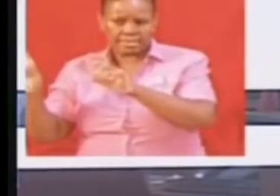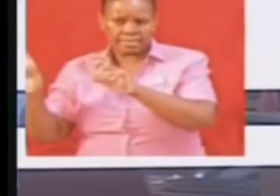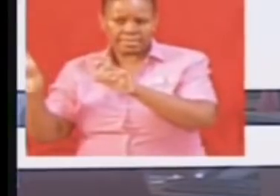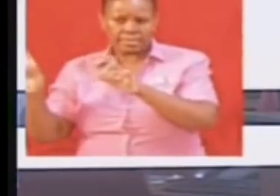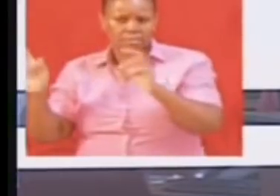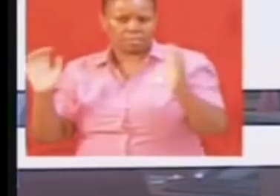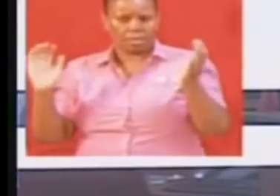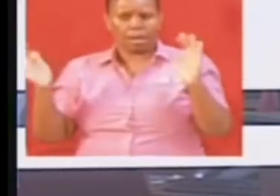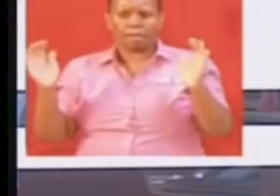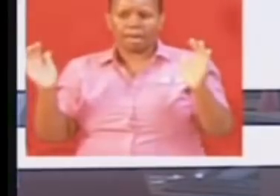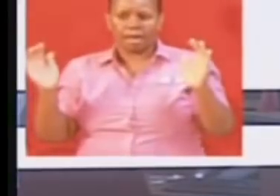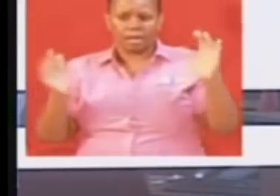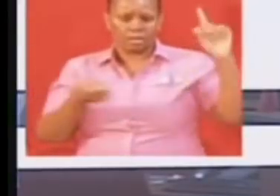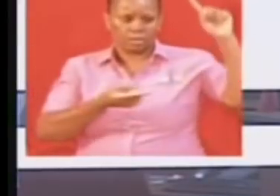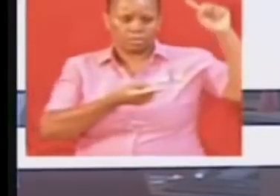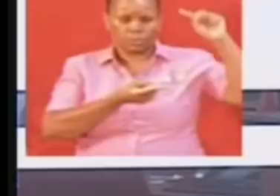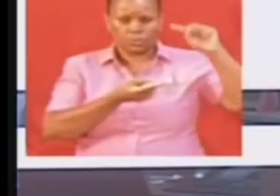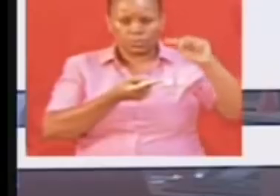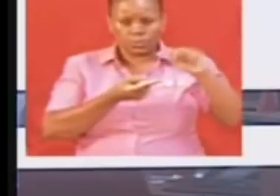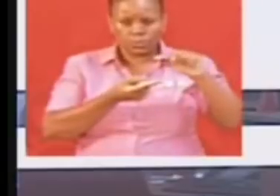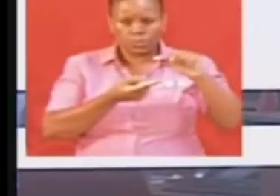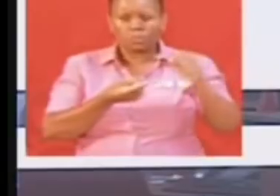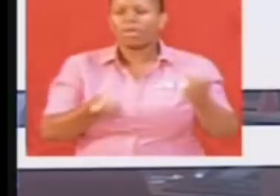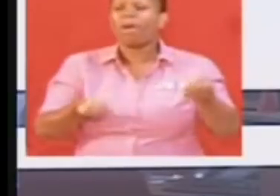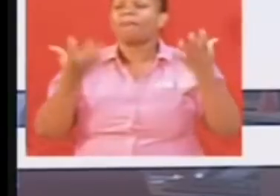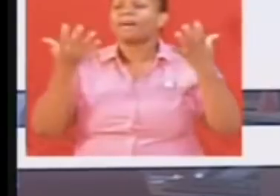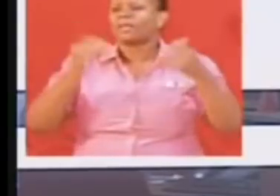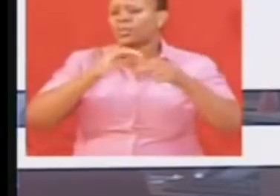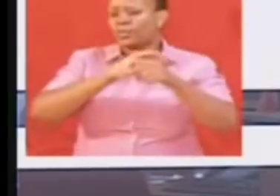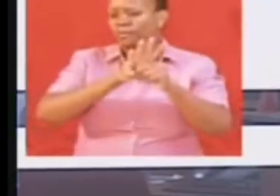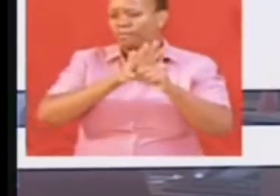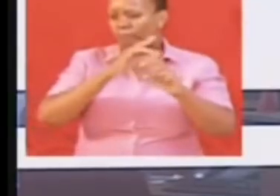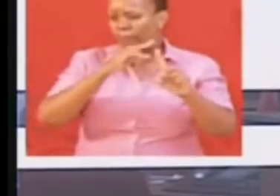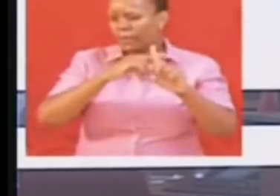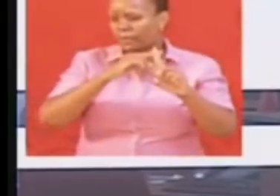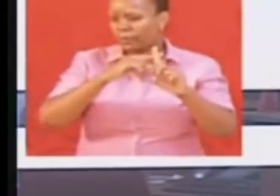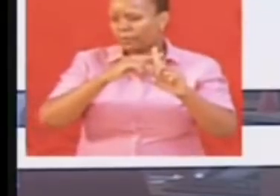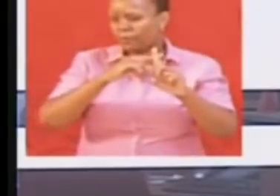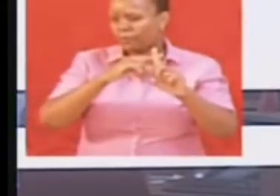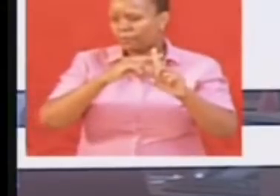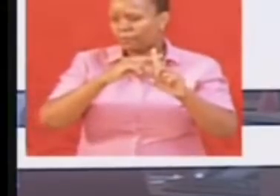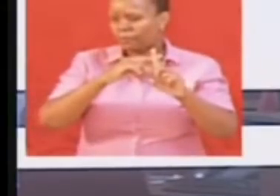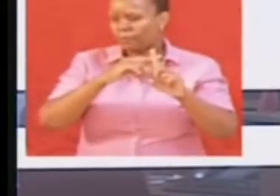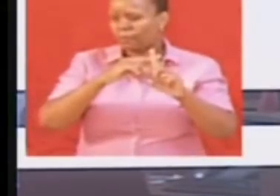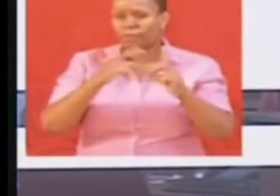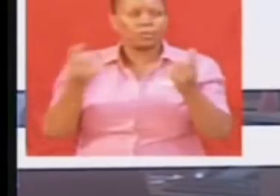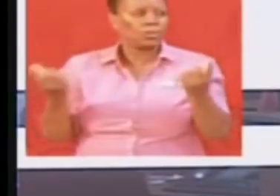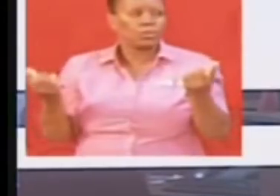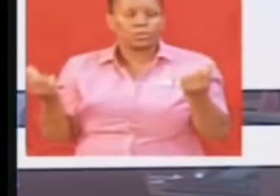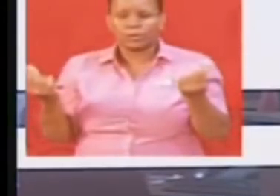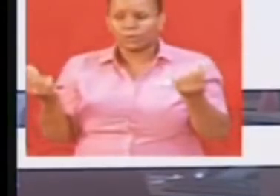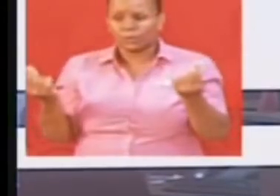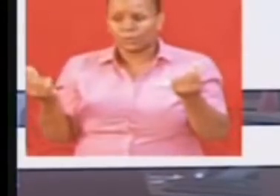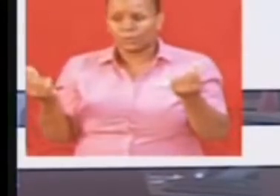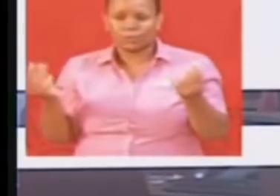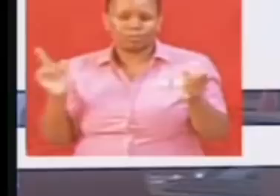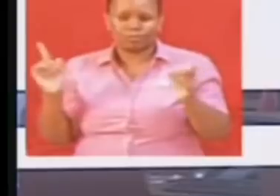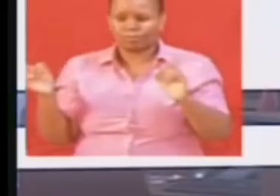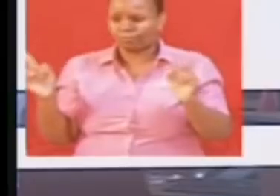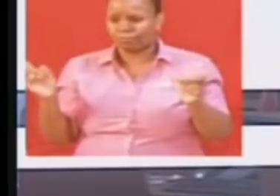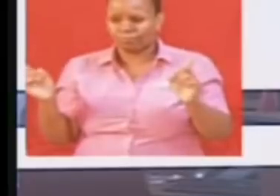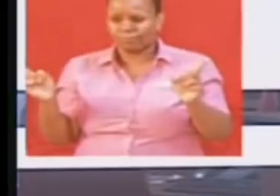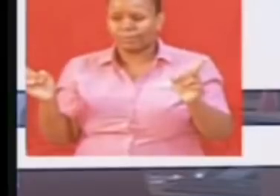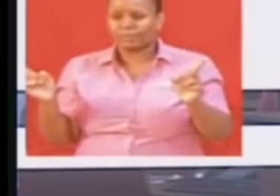and assess the amount of disease. And looking at that assessment, we are able to see the beginning of